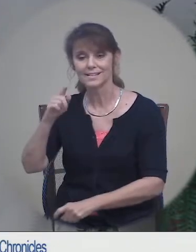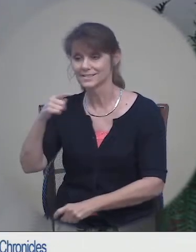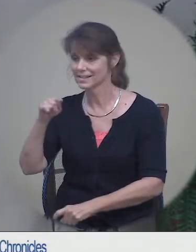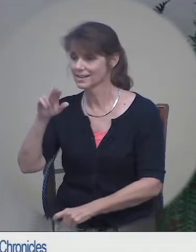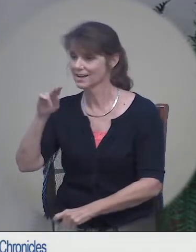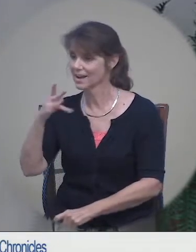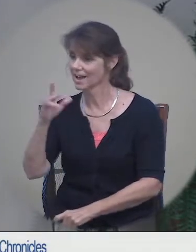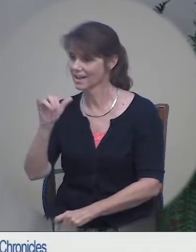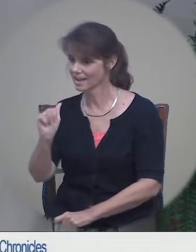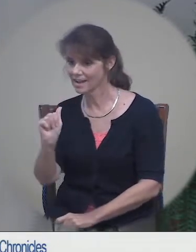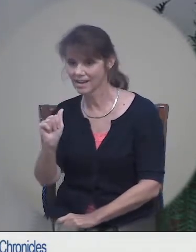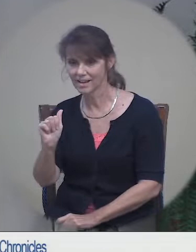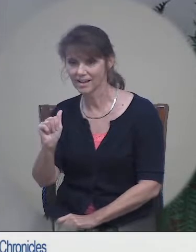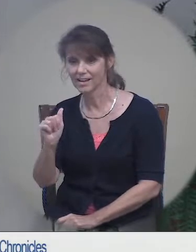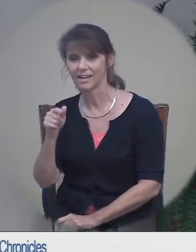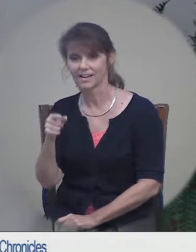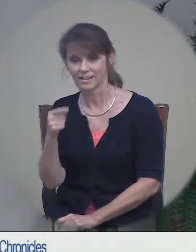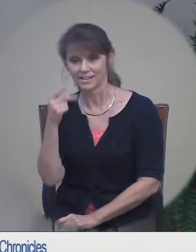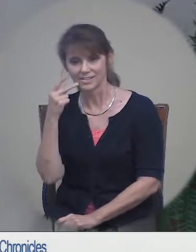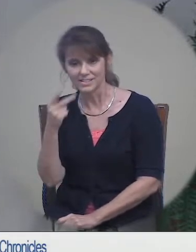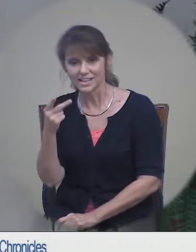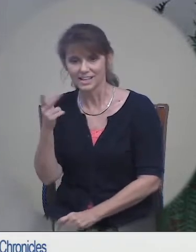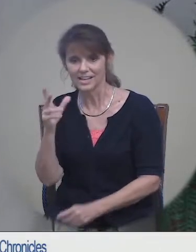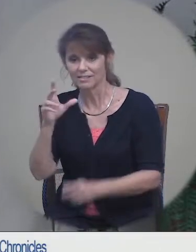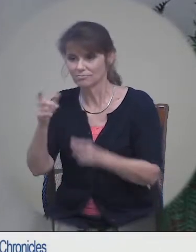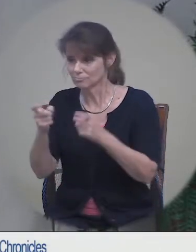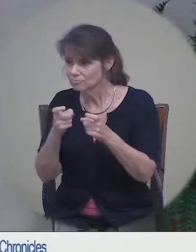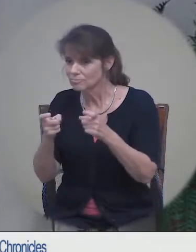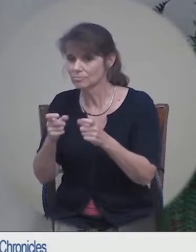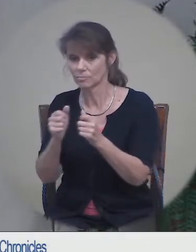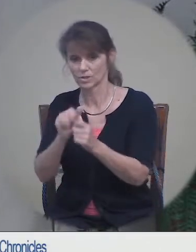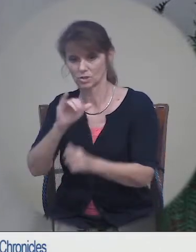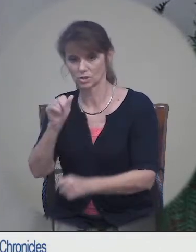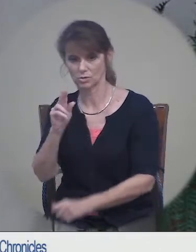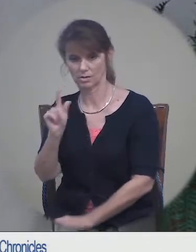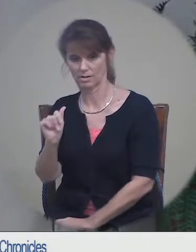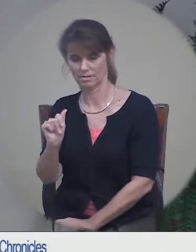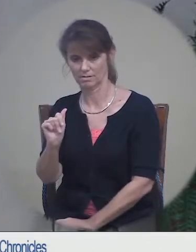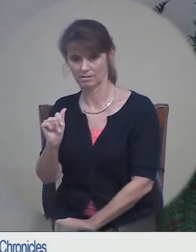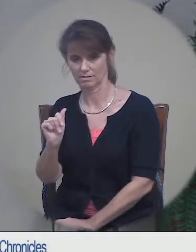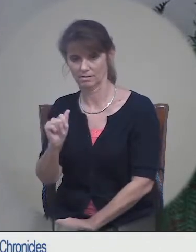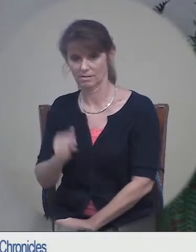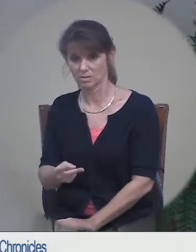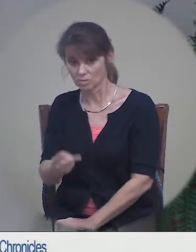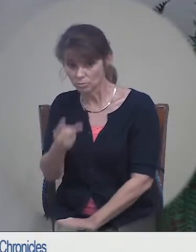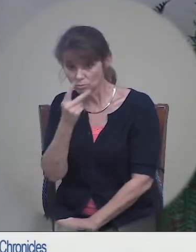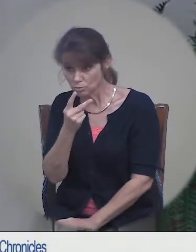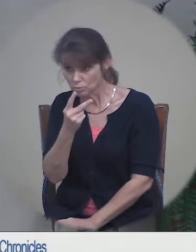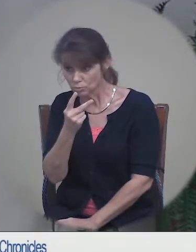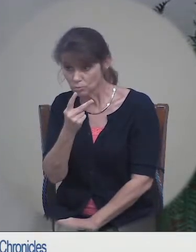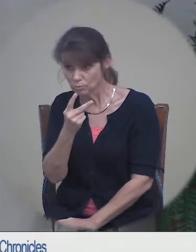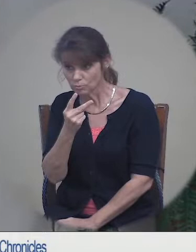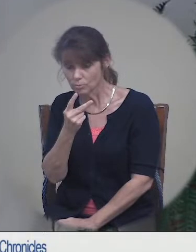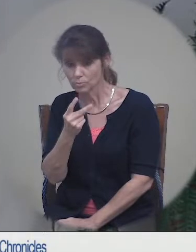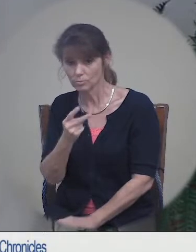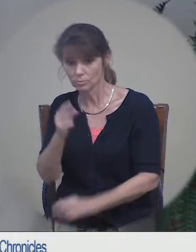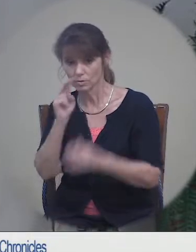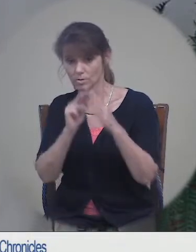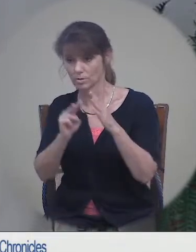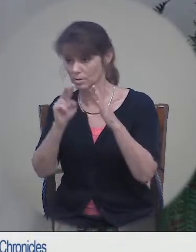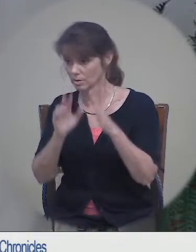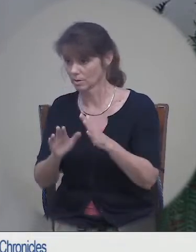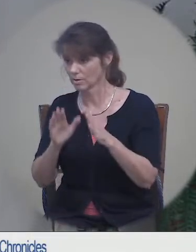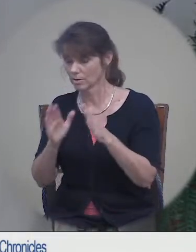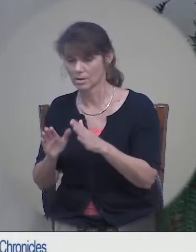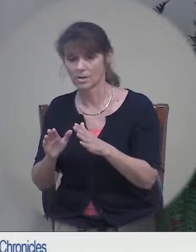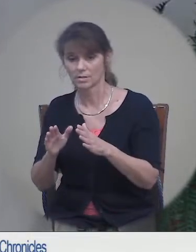he saw regarding Samaria and Jerusalem. So we have two active agents of God's will being expressed. Both of